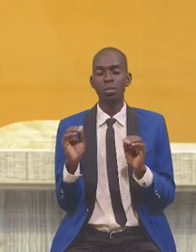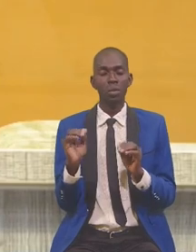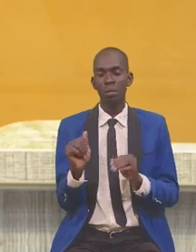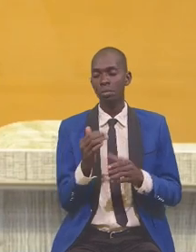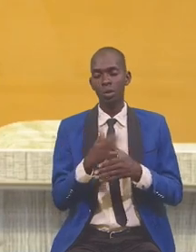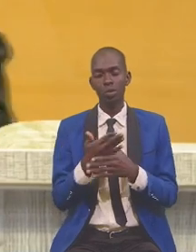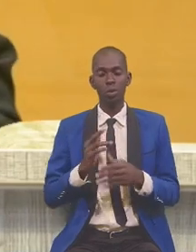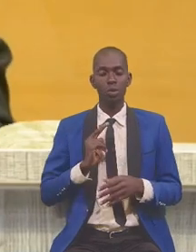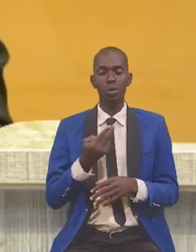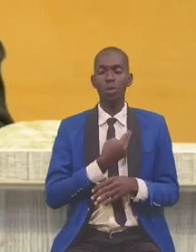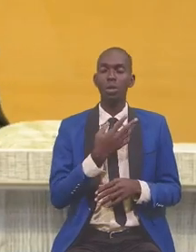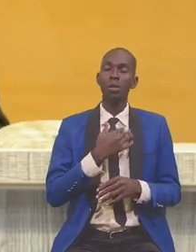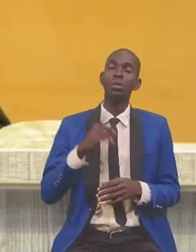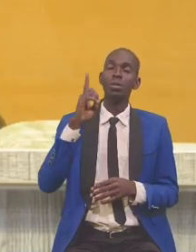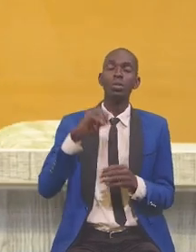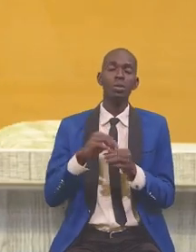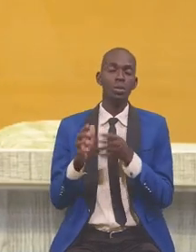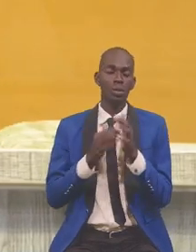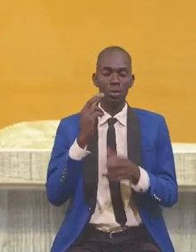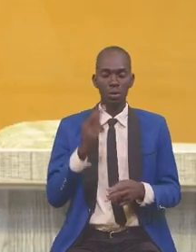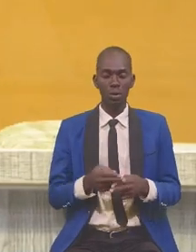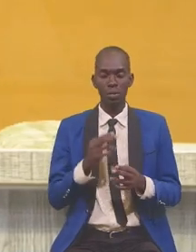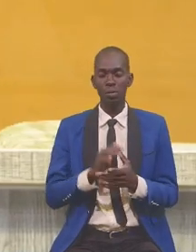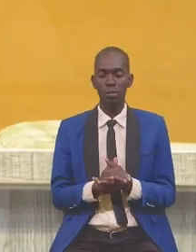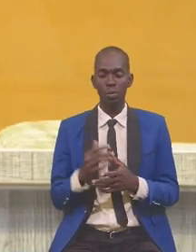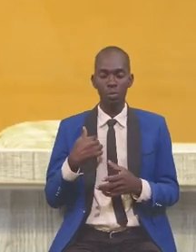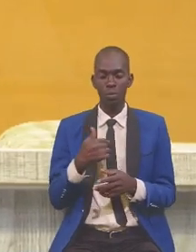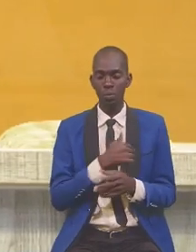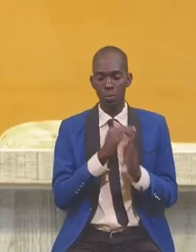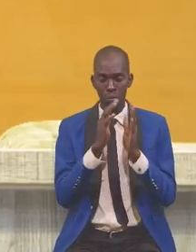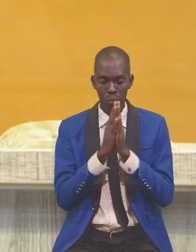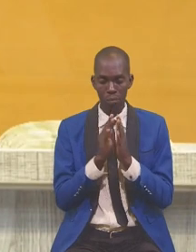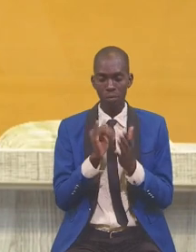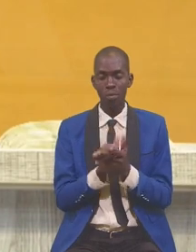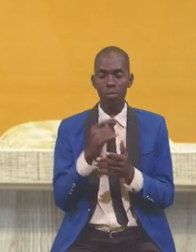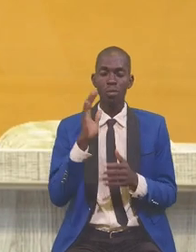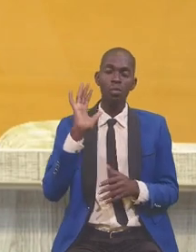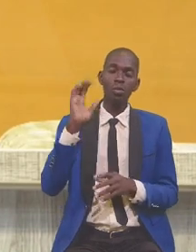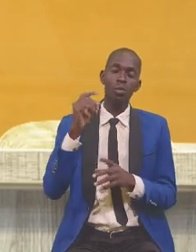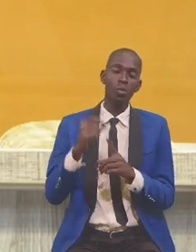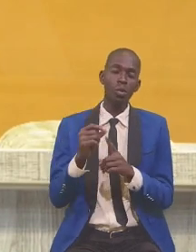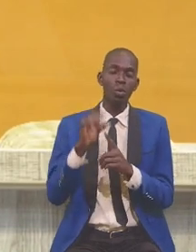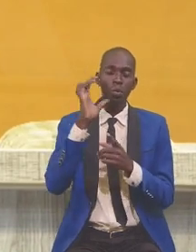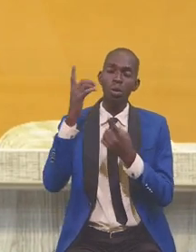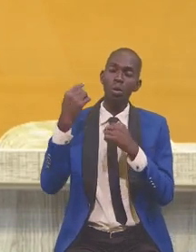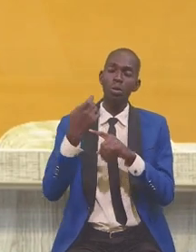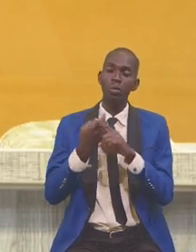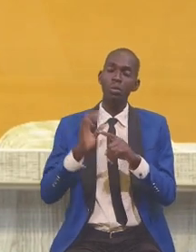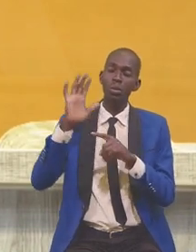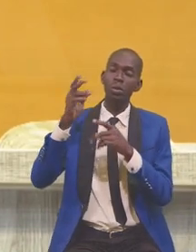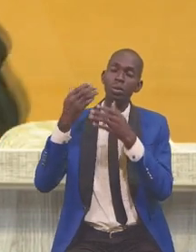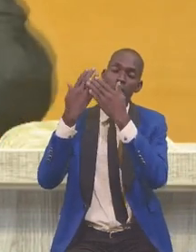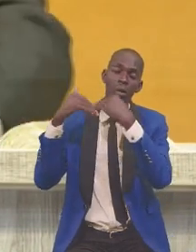you in Jesus' name. Amen. We pray that the word will come from your throne and flow into